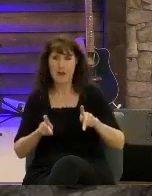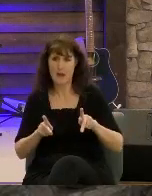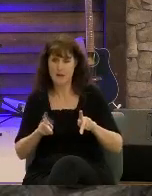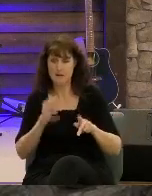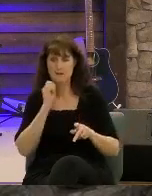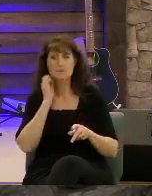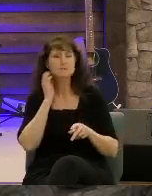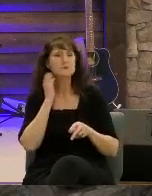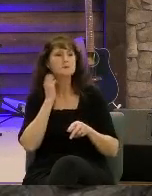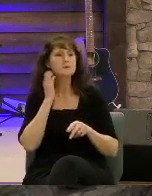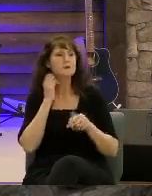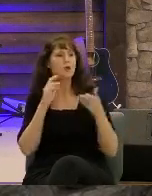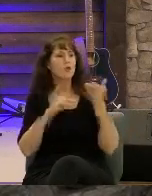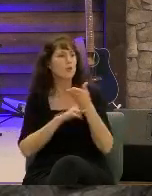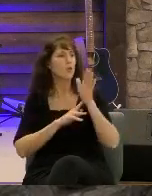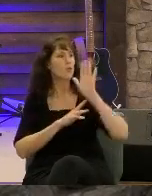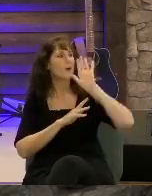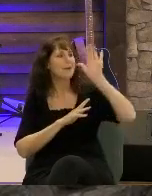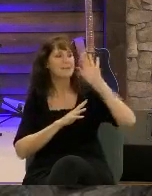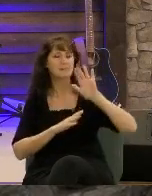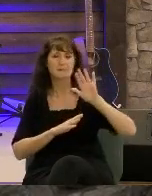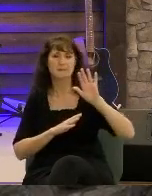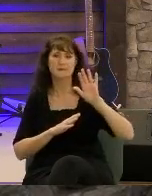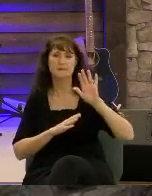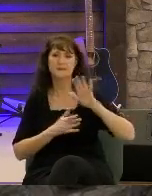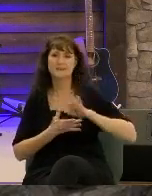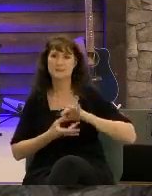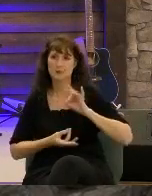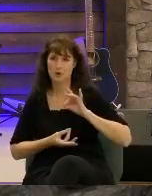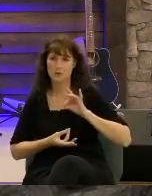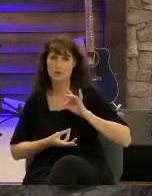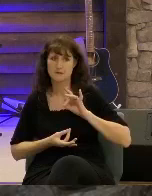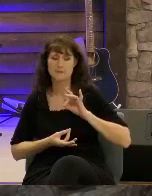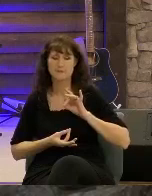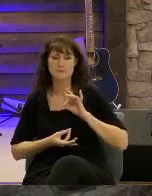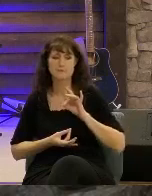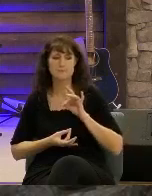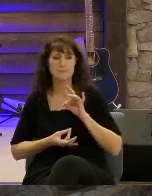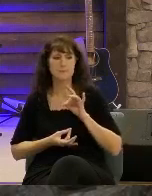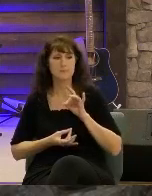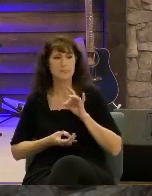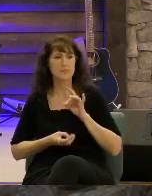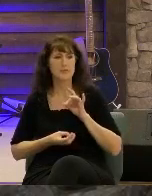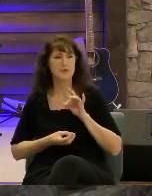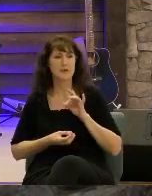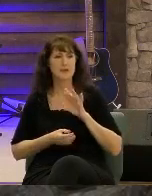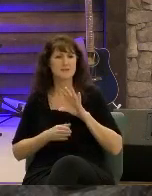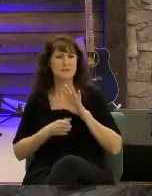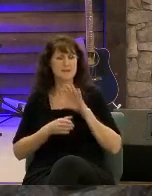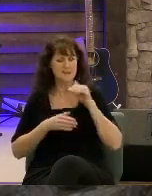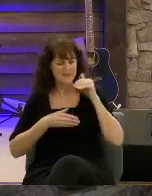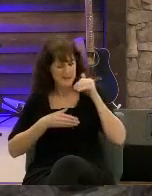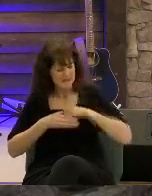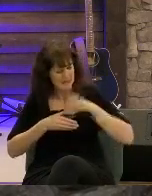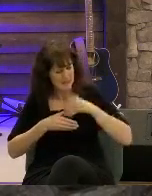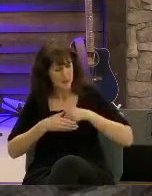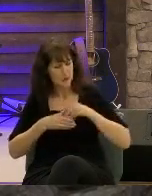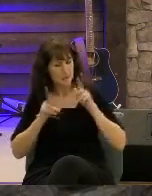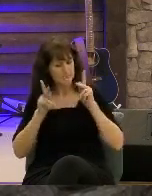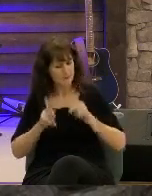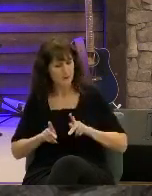inner man, through his spirit. See, it's in the inner man. It's in the inner man that we need to be